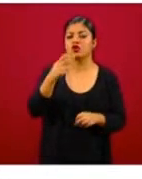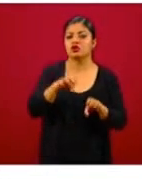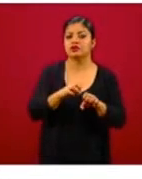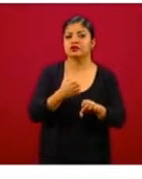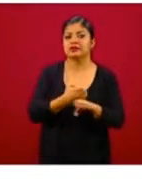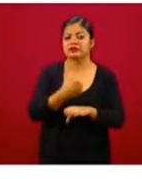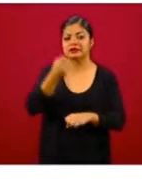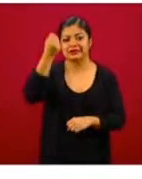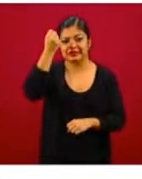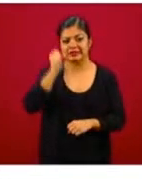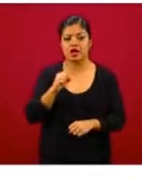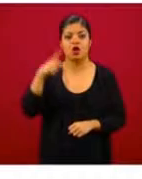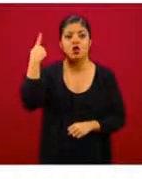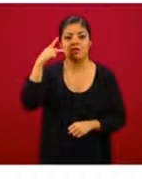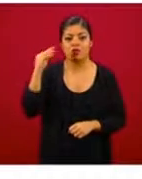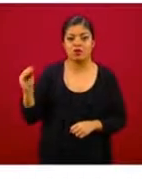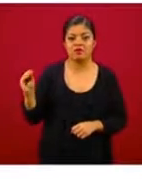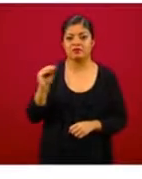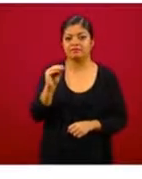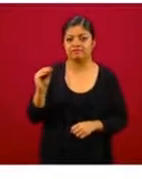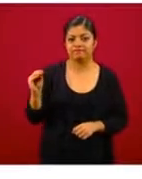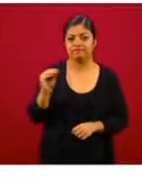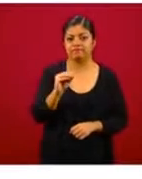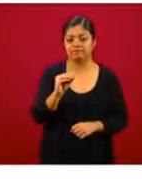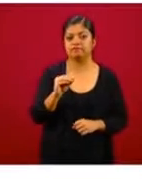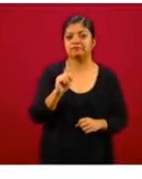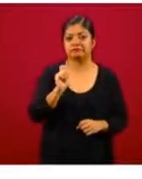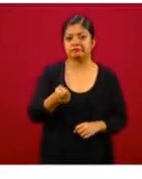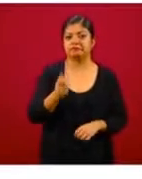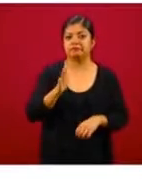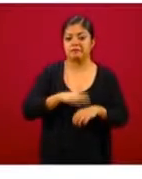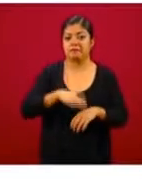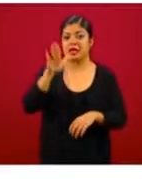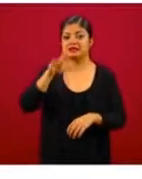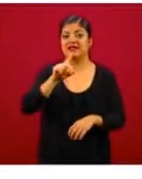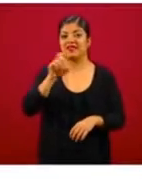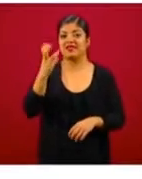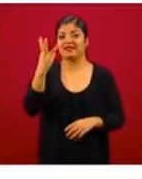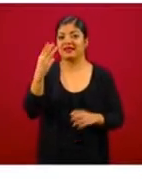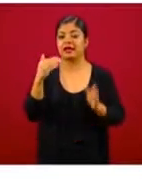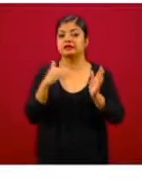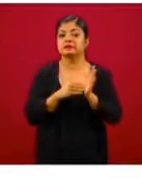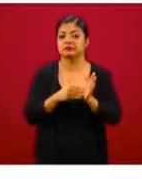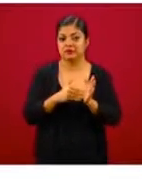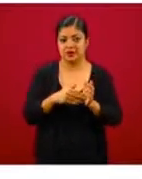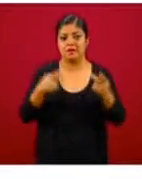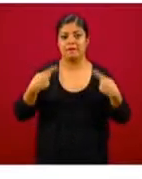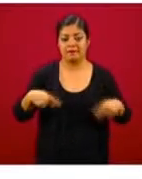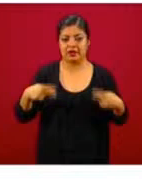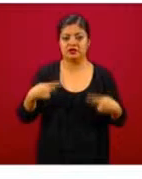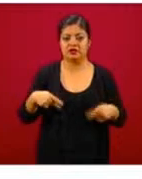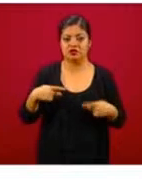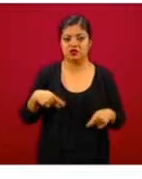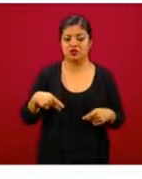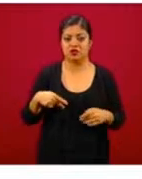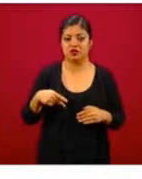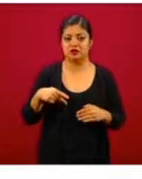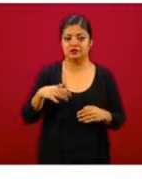day. And so let's look at who those 2 states are that joined this top tier. It's Sinaloa and Puebla.